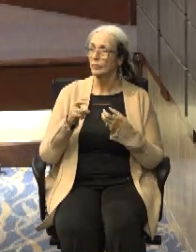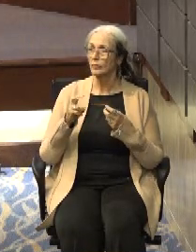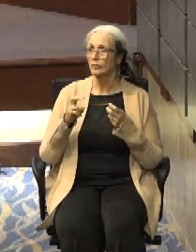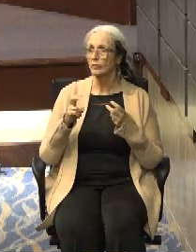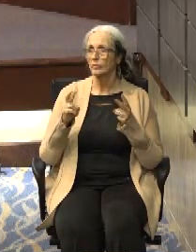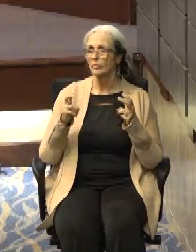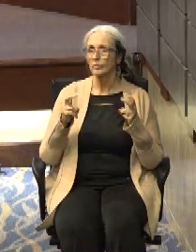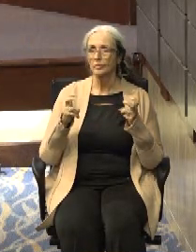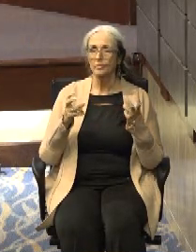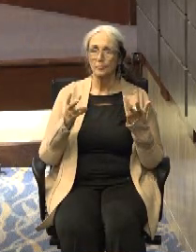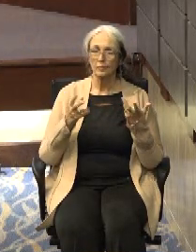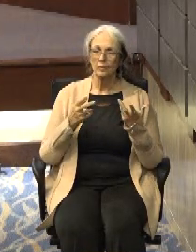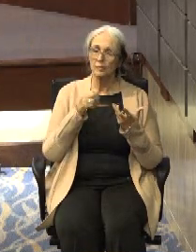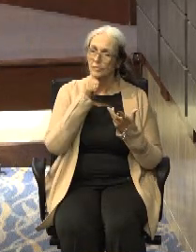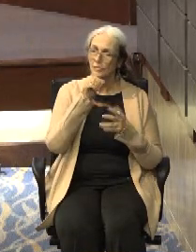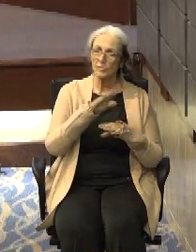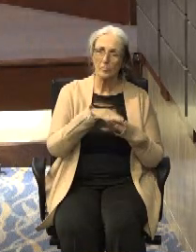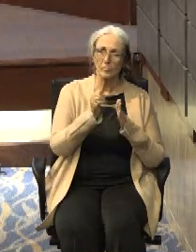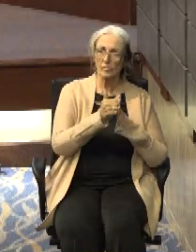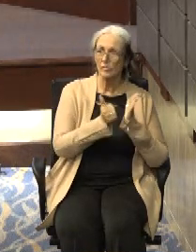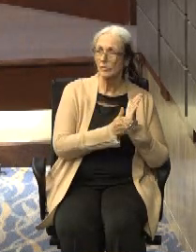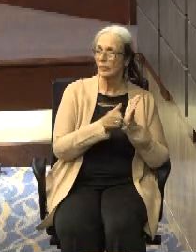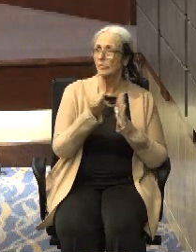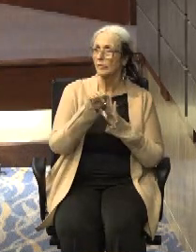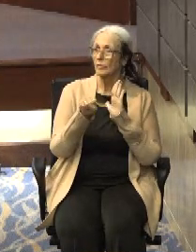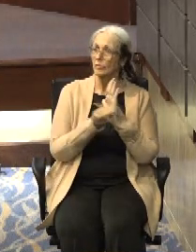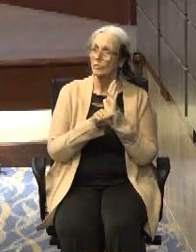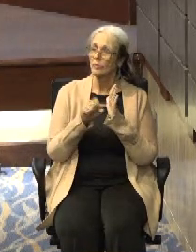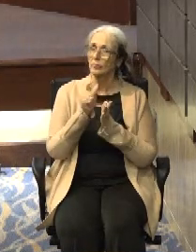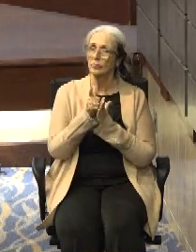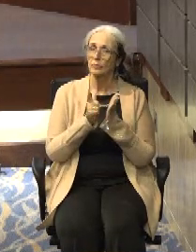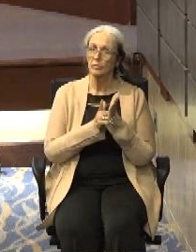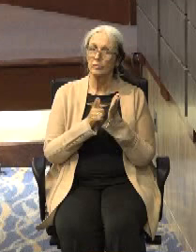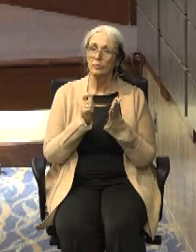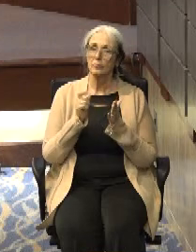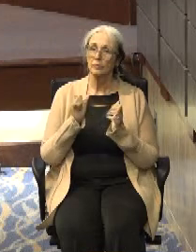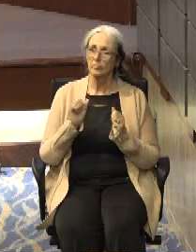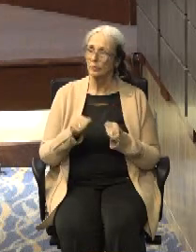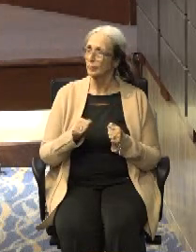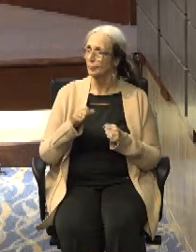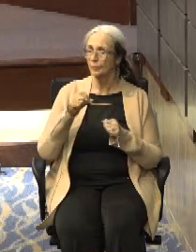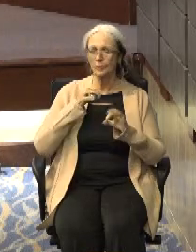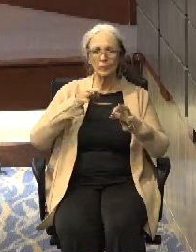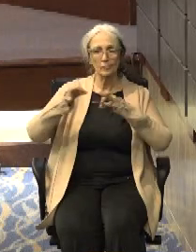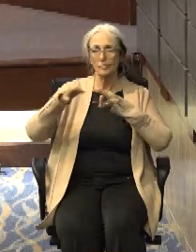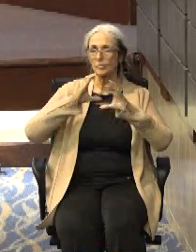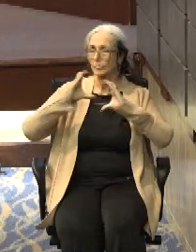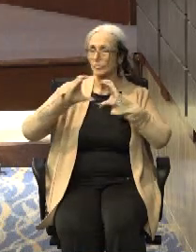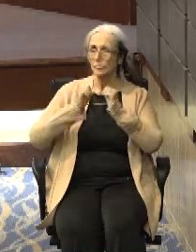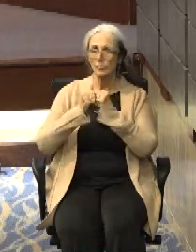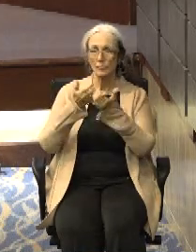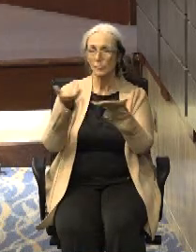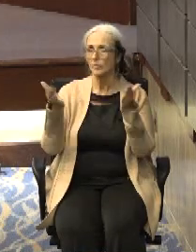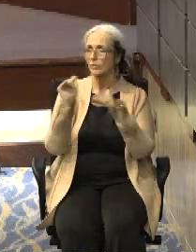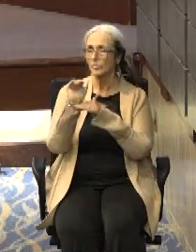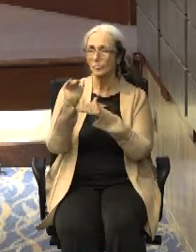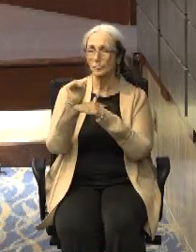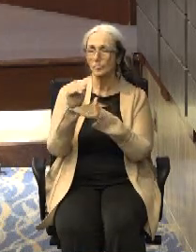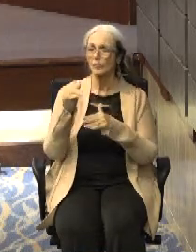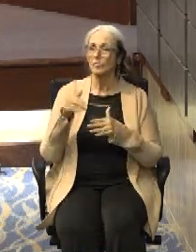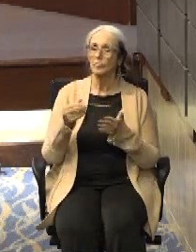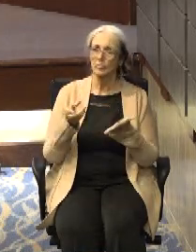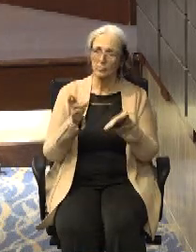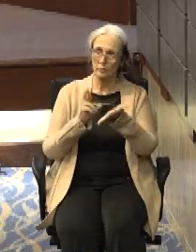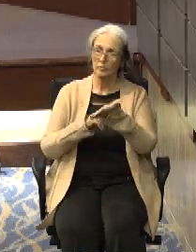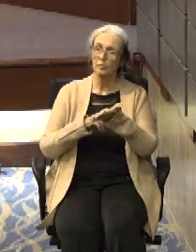of consideration listed on the agenda. State law says that council is unable to conduct discussion tonight. Please provide